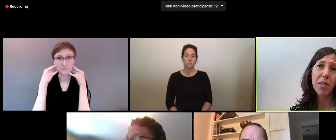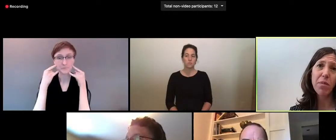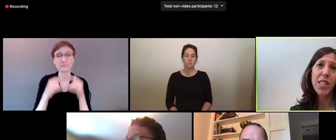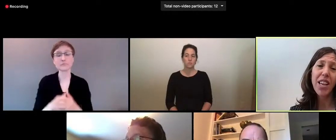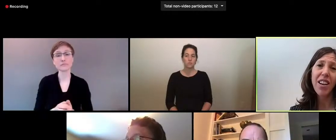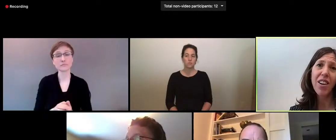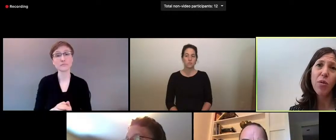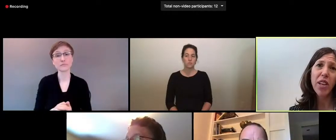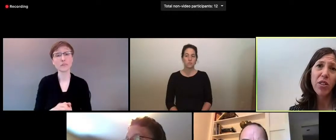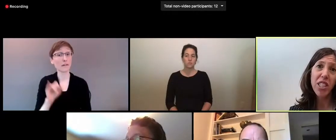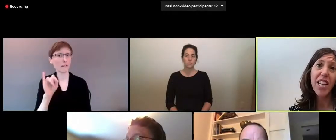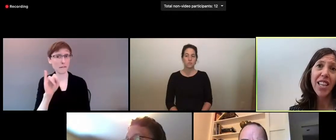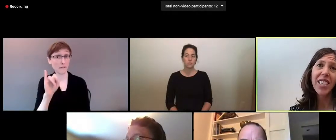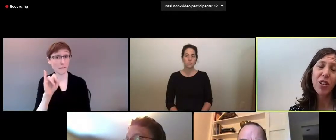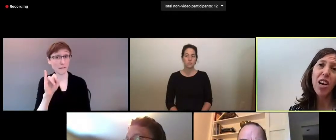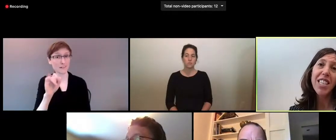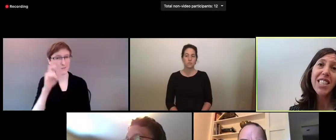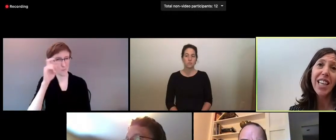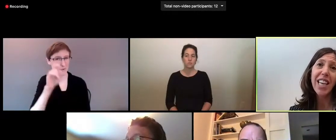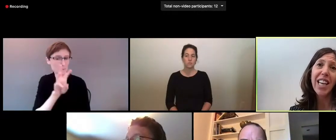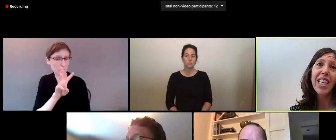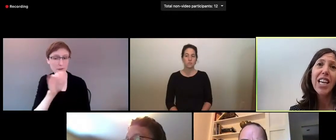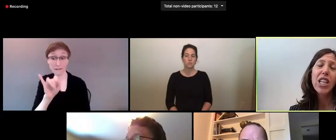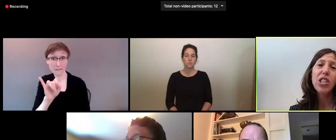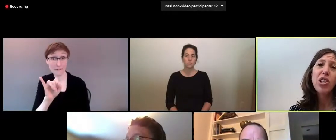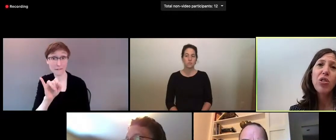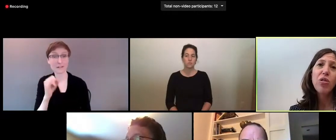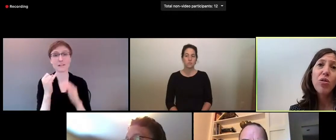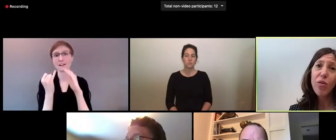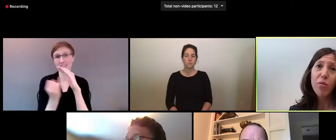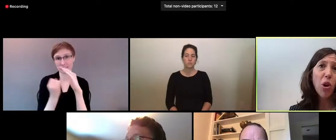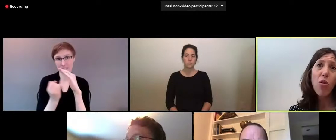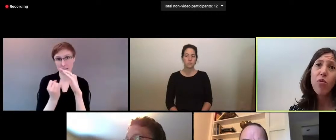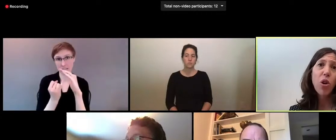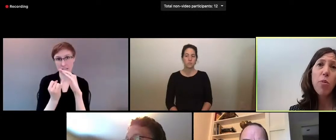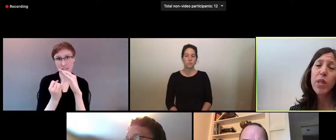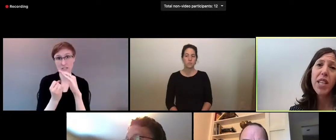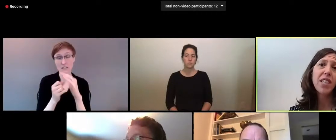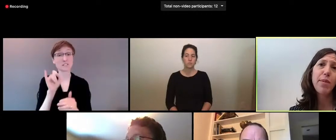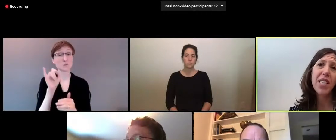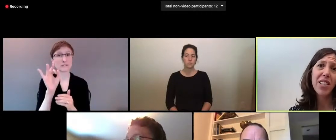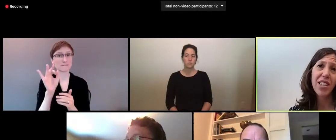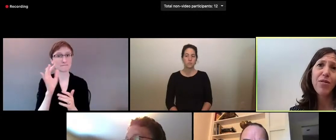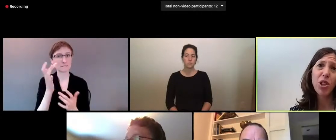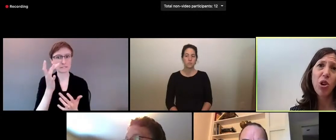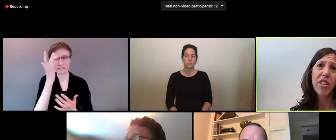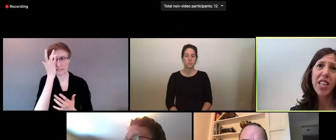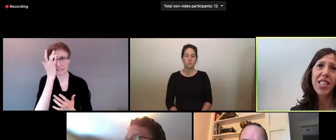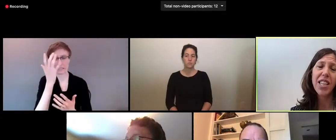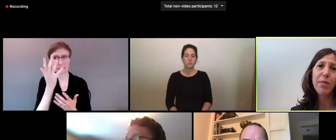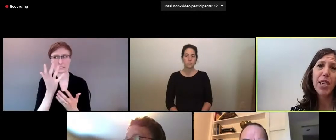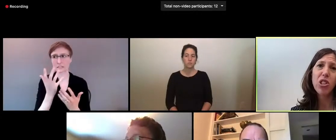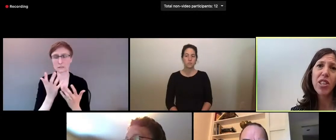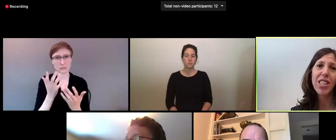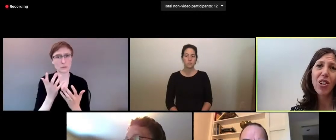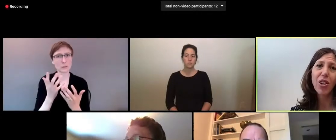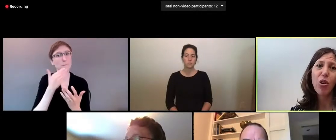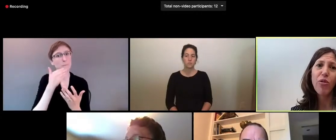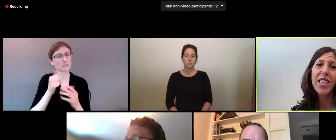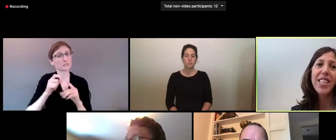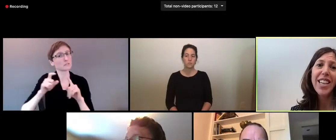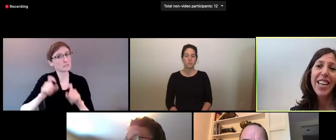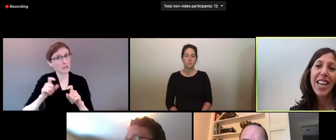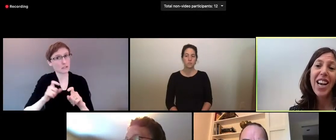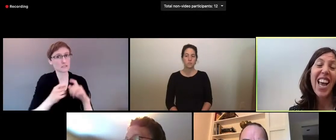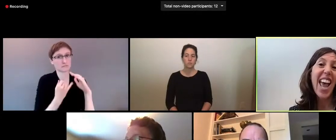have symptoms when you're sick and you're isolating, to go present to be tested for COVID-19. Make sure it's